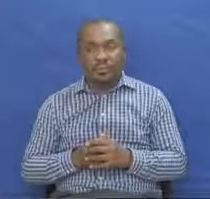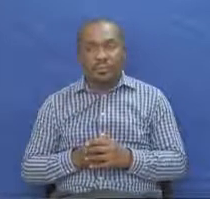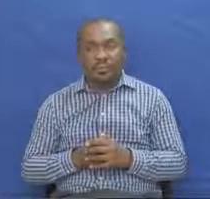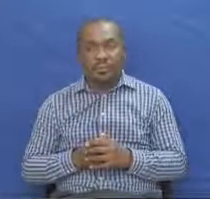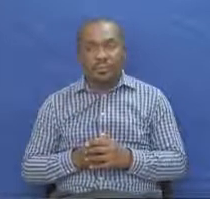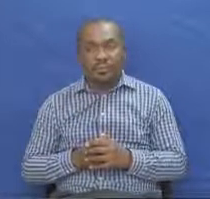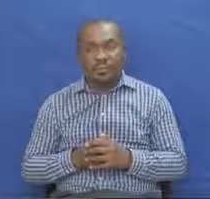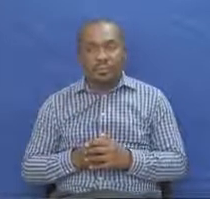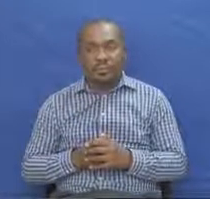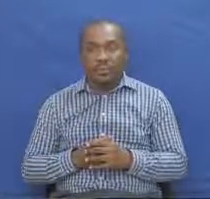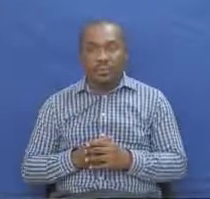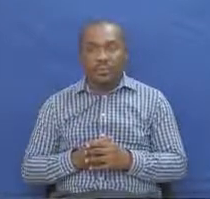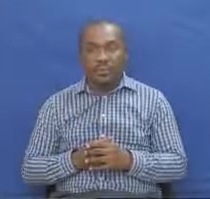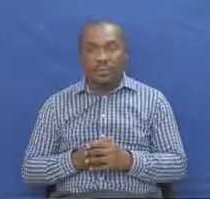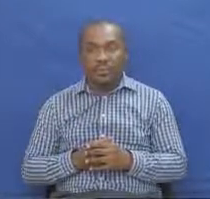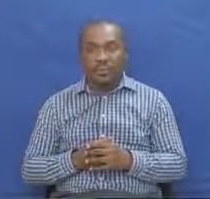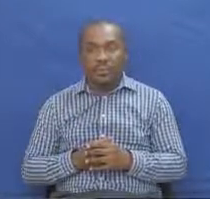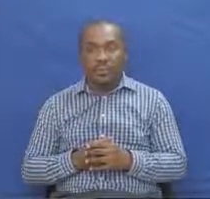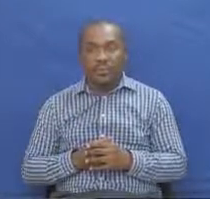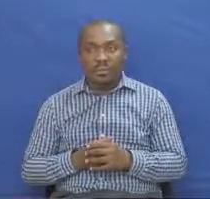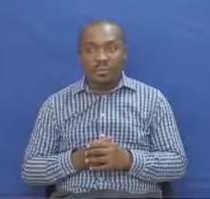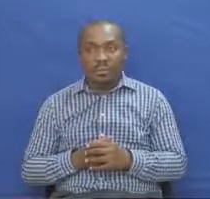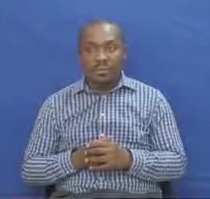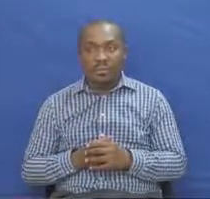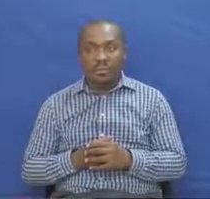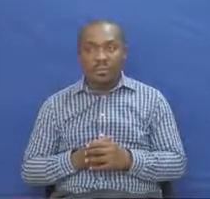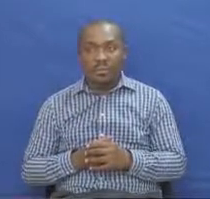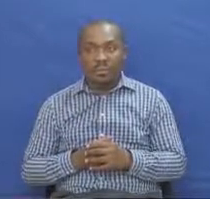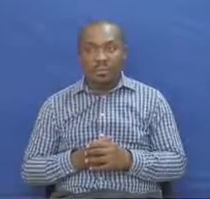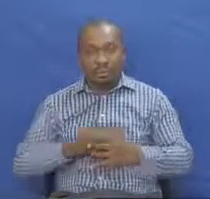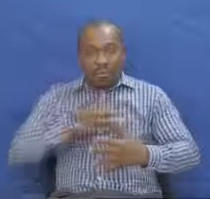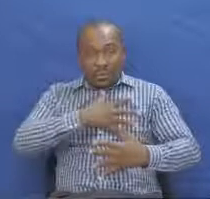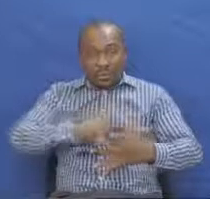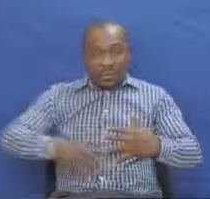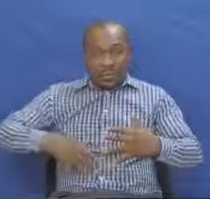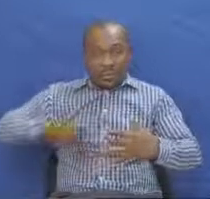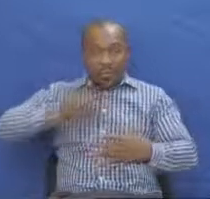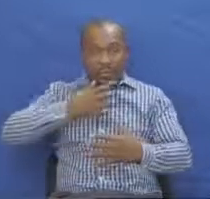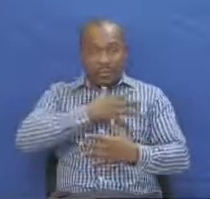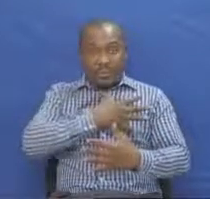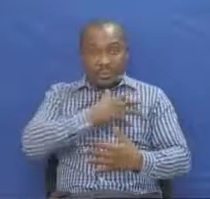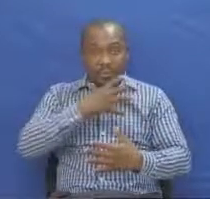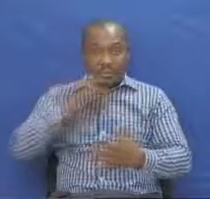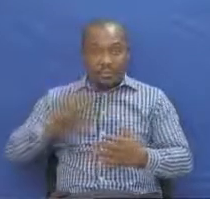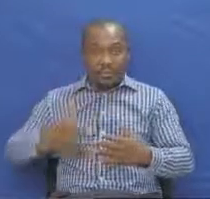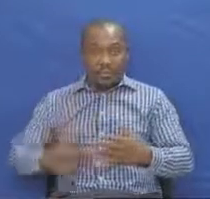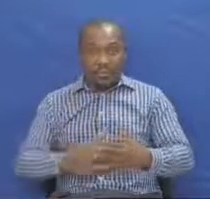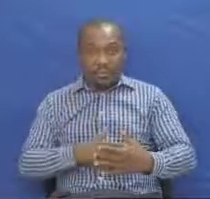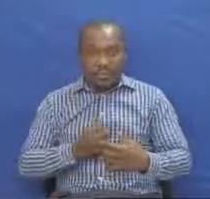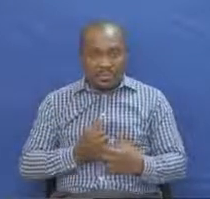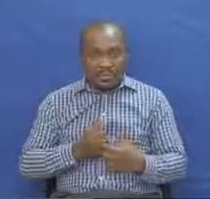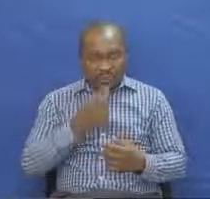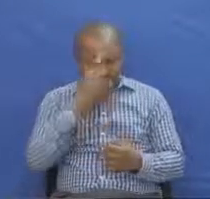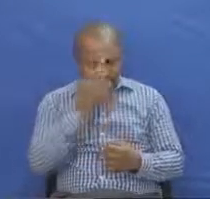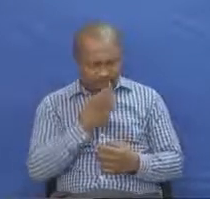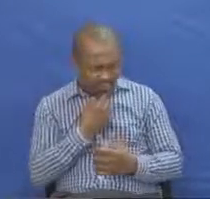But someone can be astonished how growth occurs in all over the body.